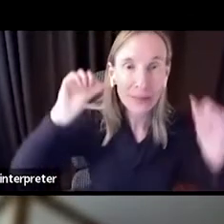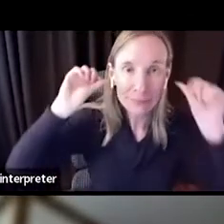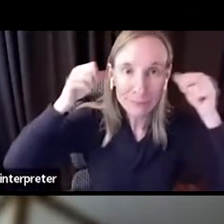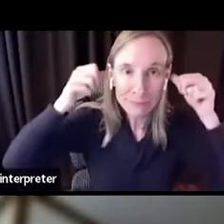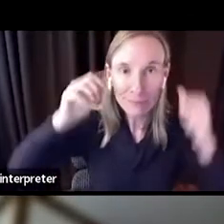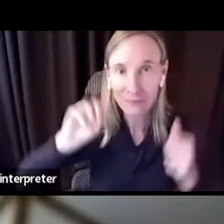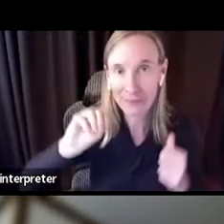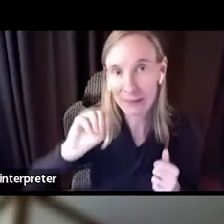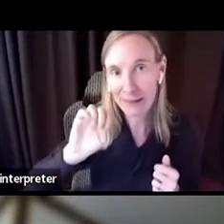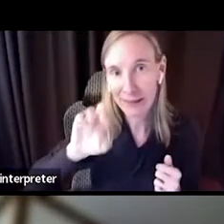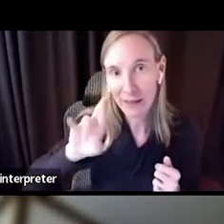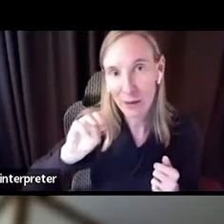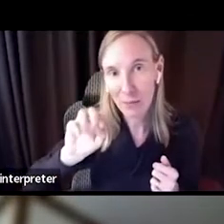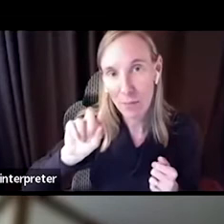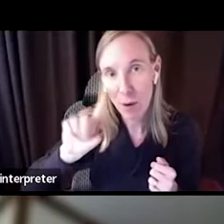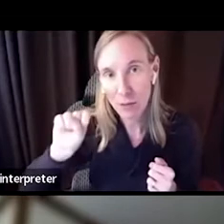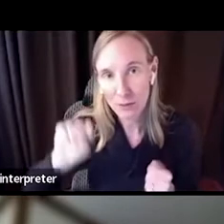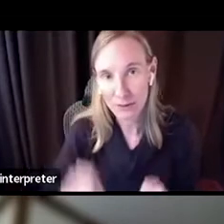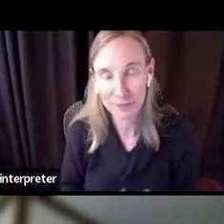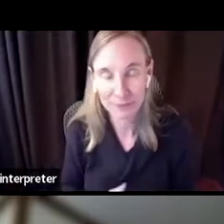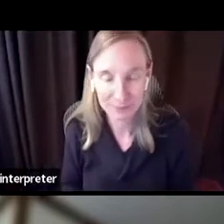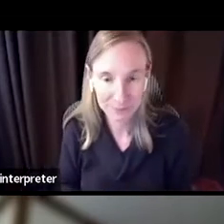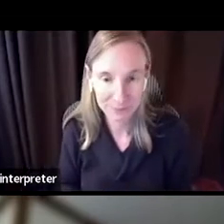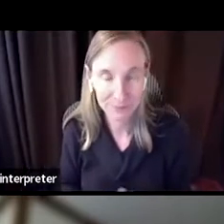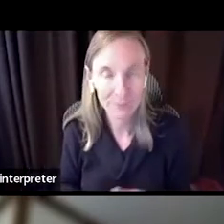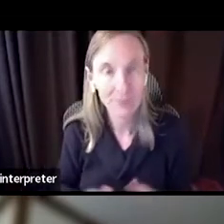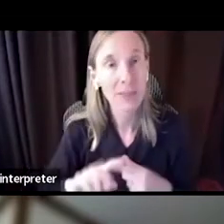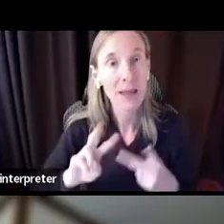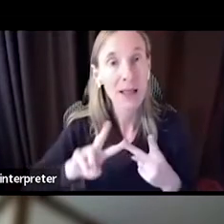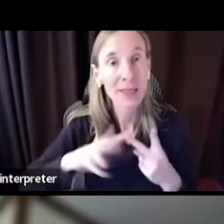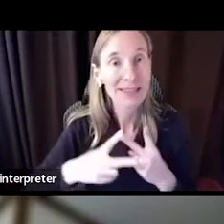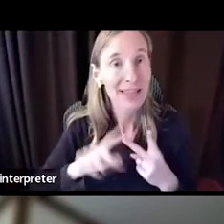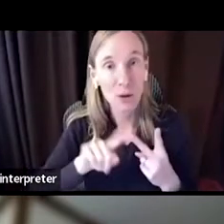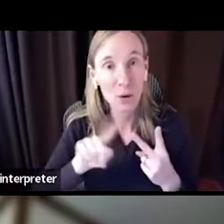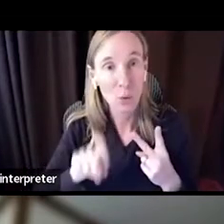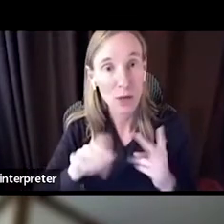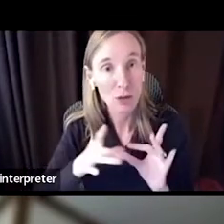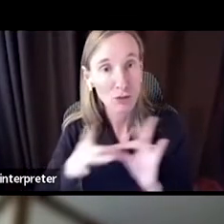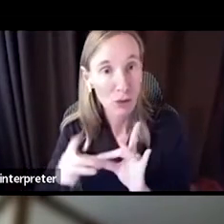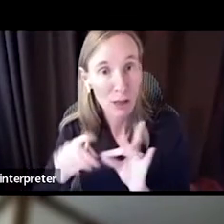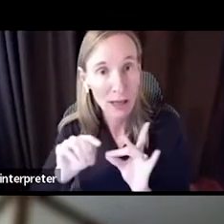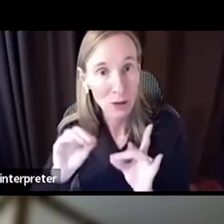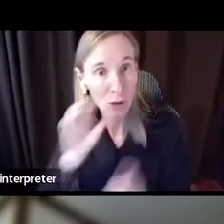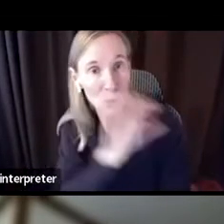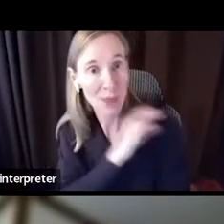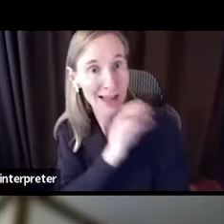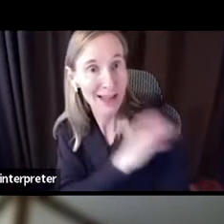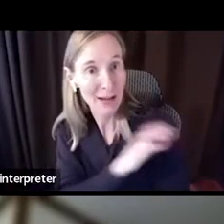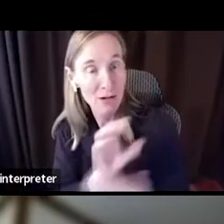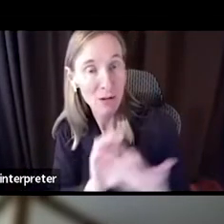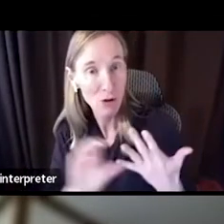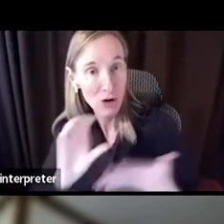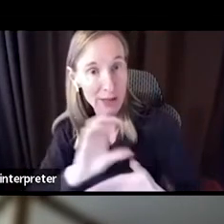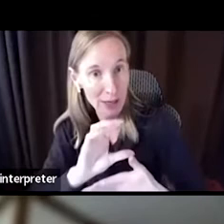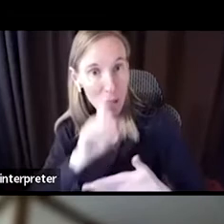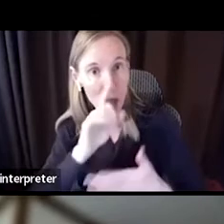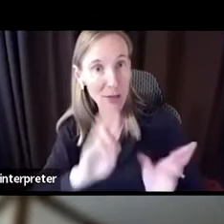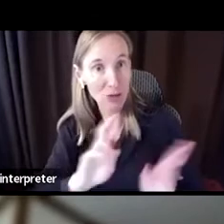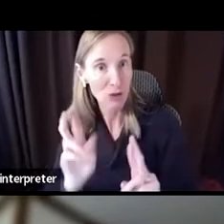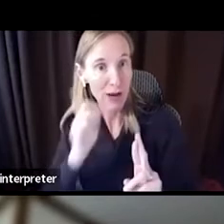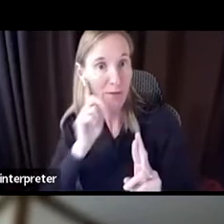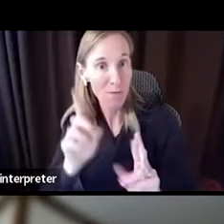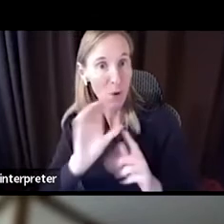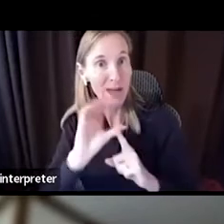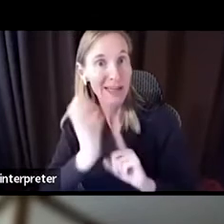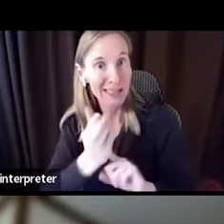to hearing aids. The second question was related to the clinical criteria that are in place for